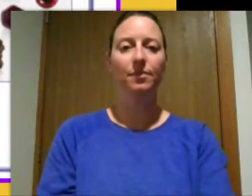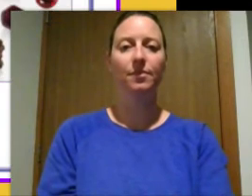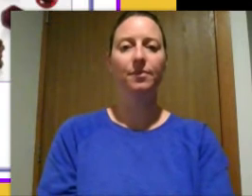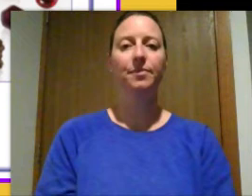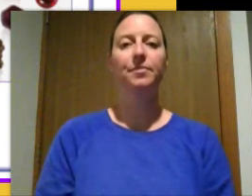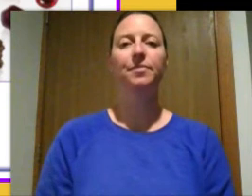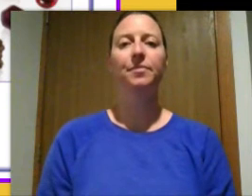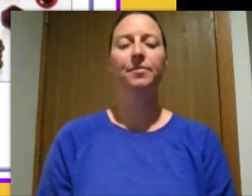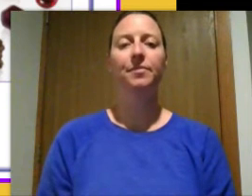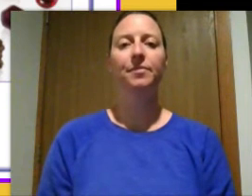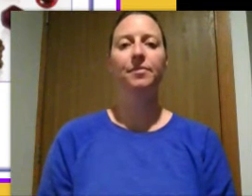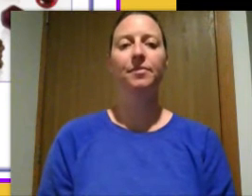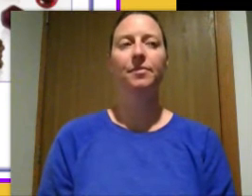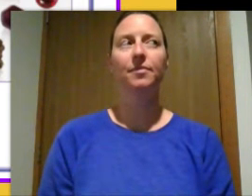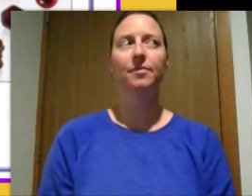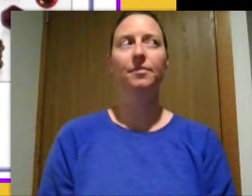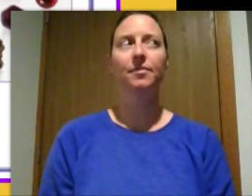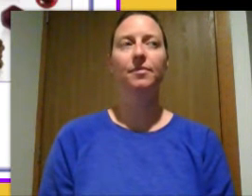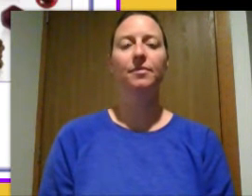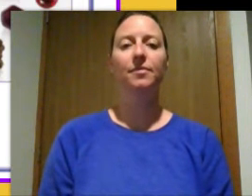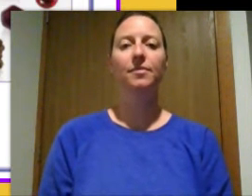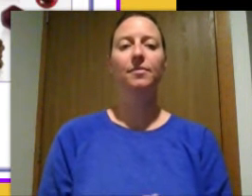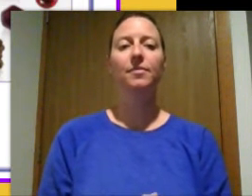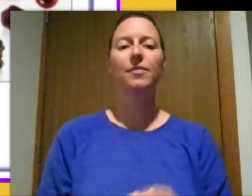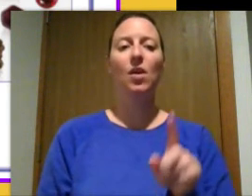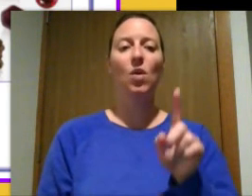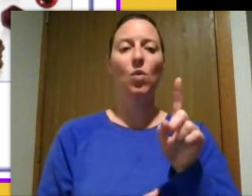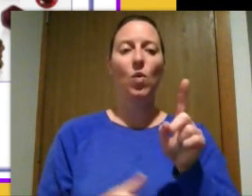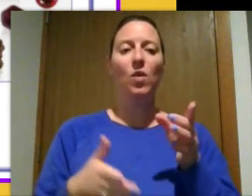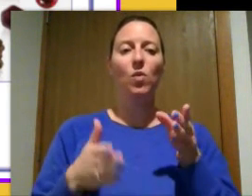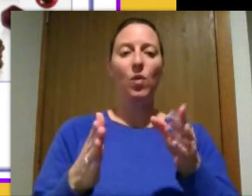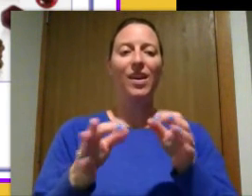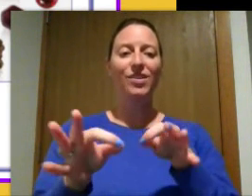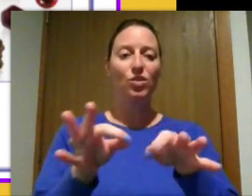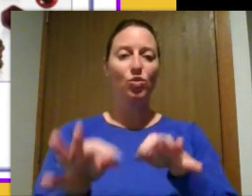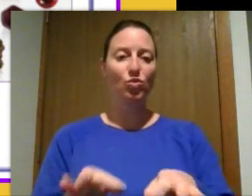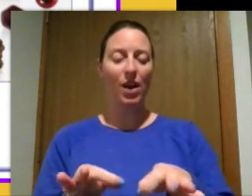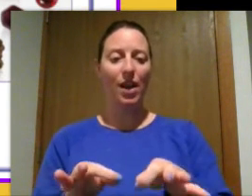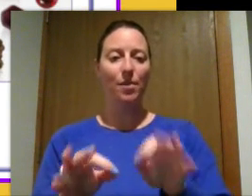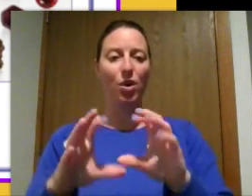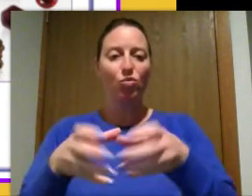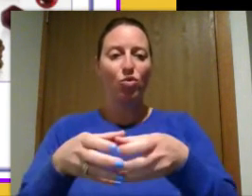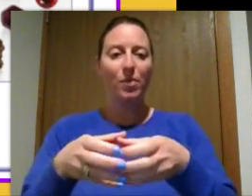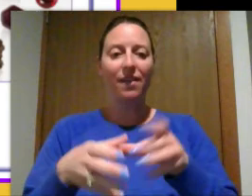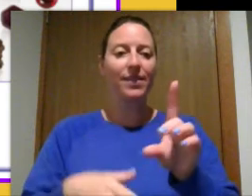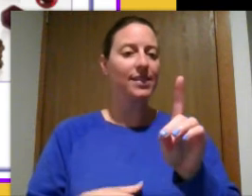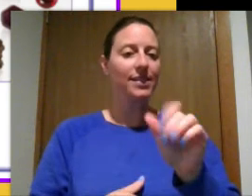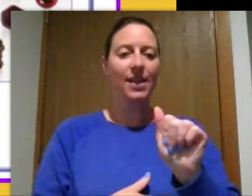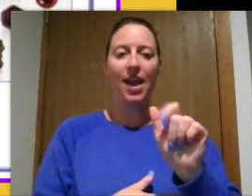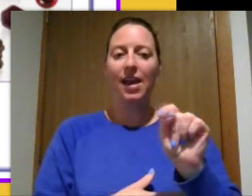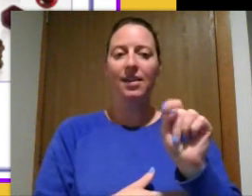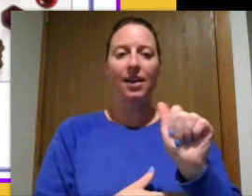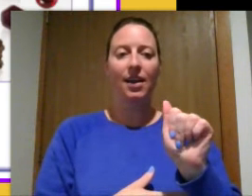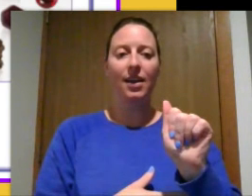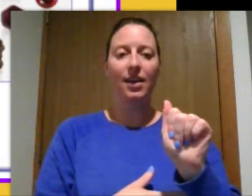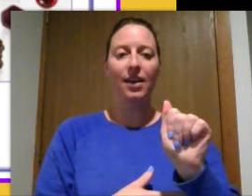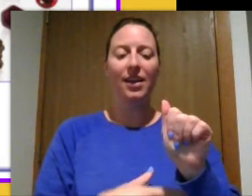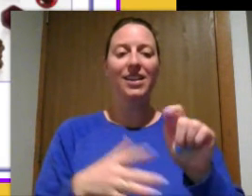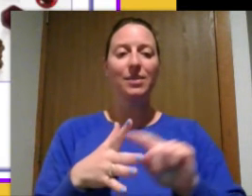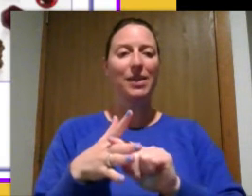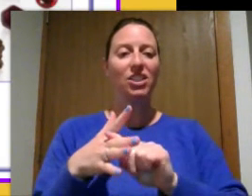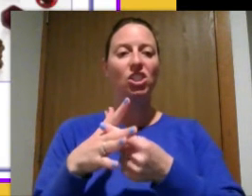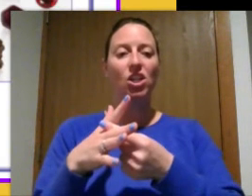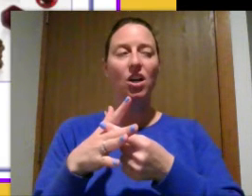Here is the unlock the problem. One way to describe a set of data is by